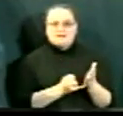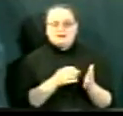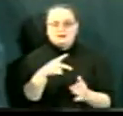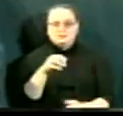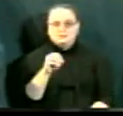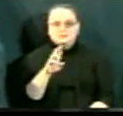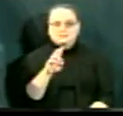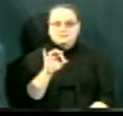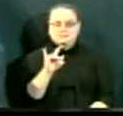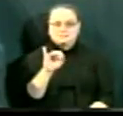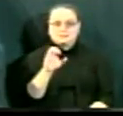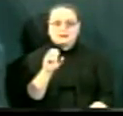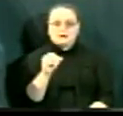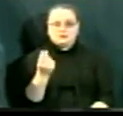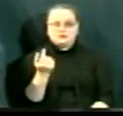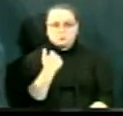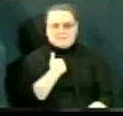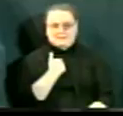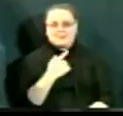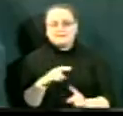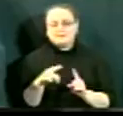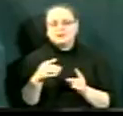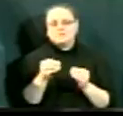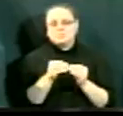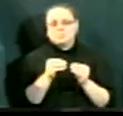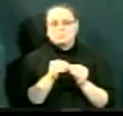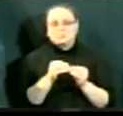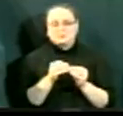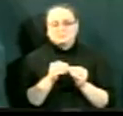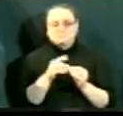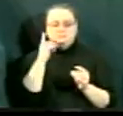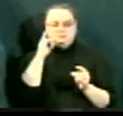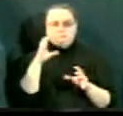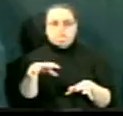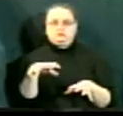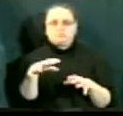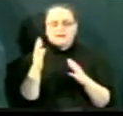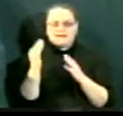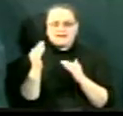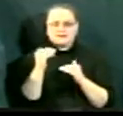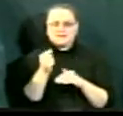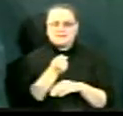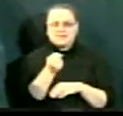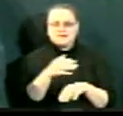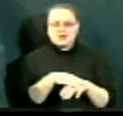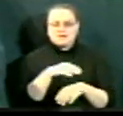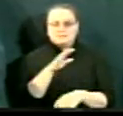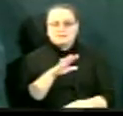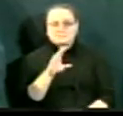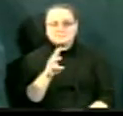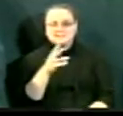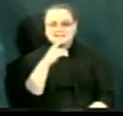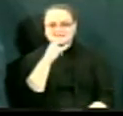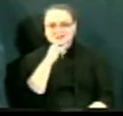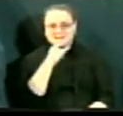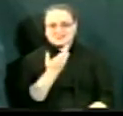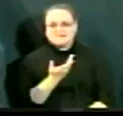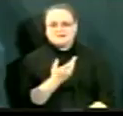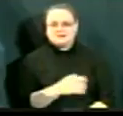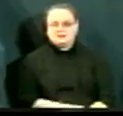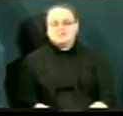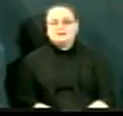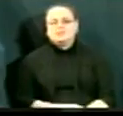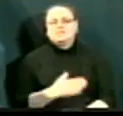will do to me. But even more alarming is the expectations placed on 5- and 6-year-old children. My